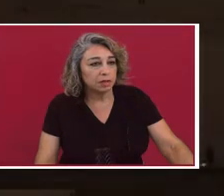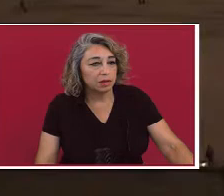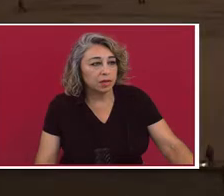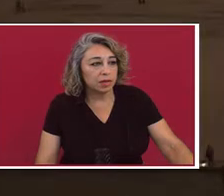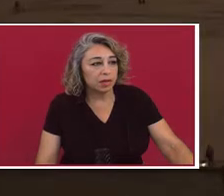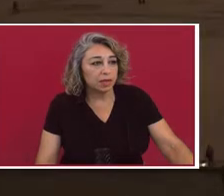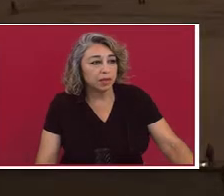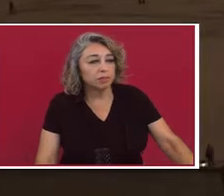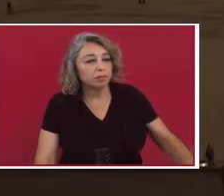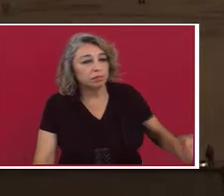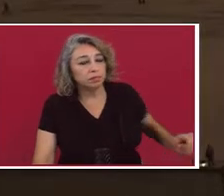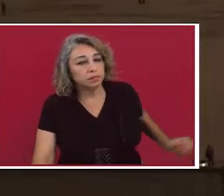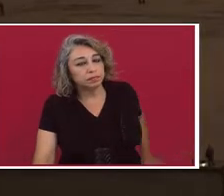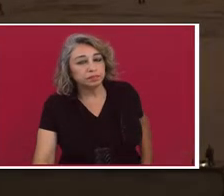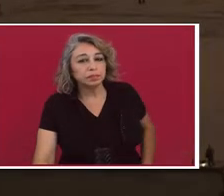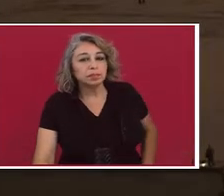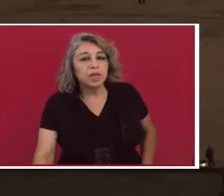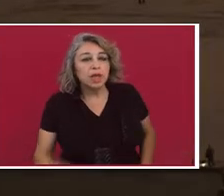Here we go again.